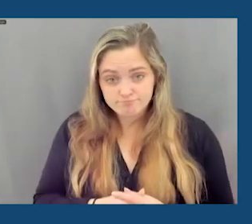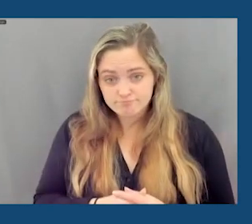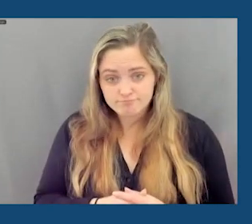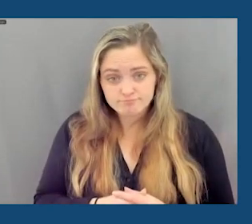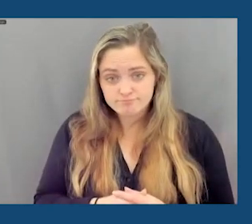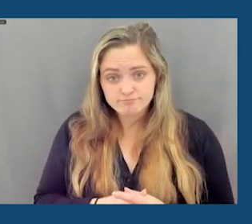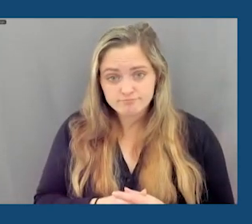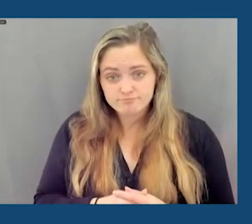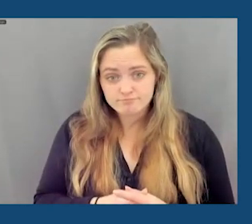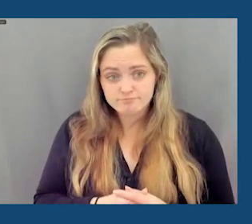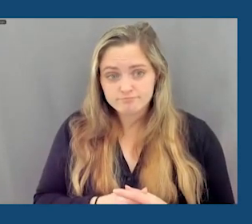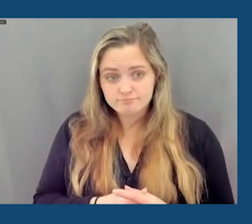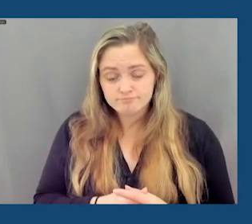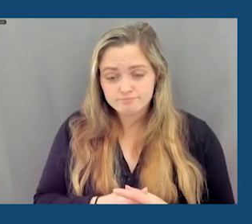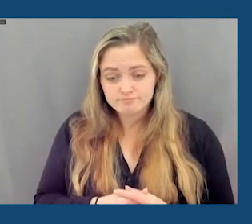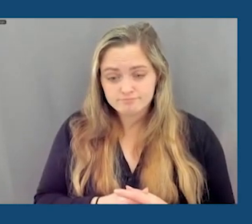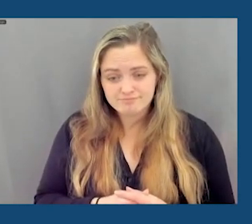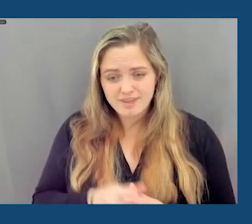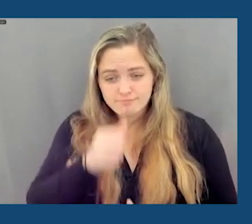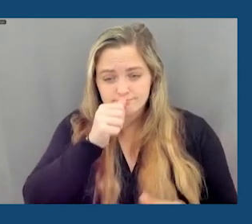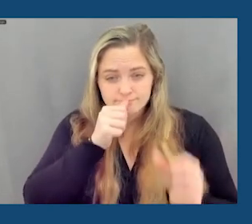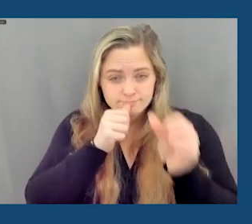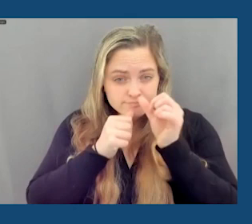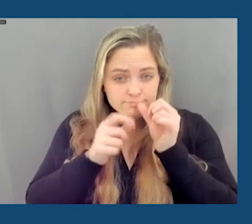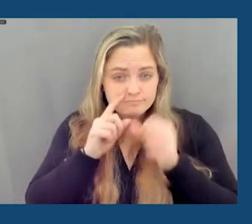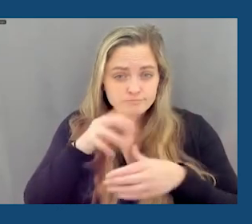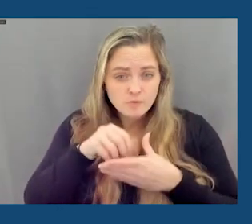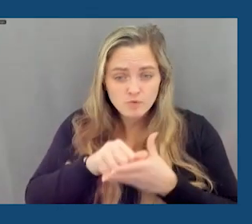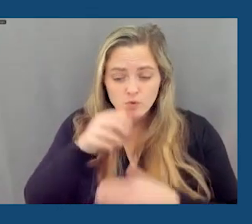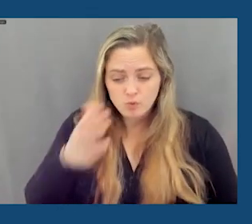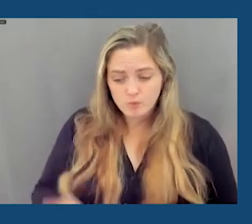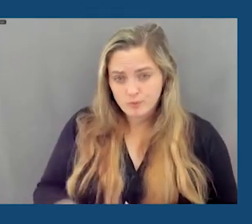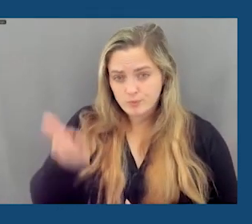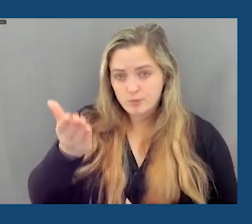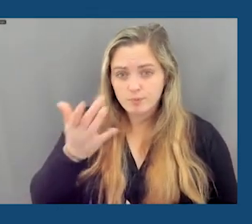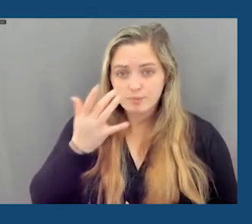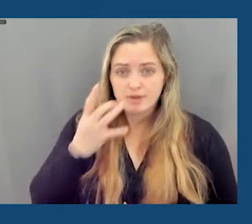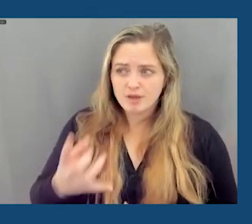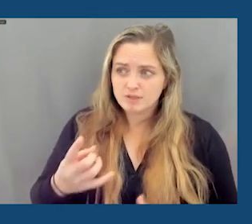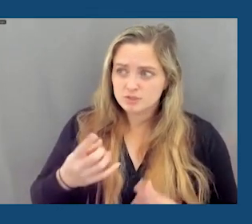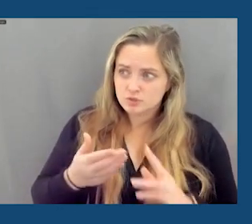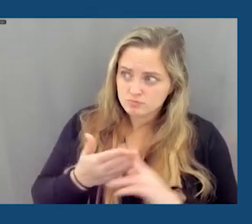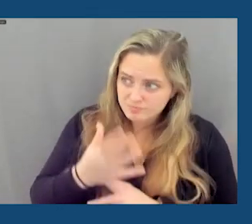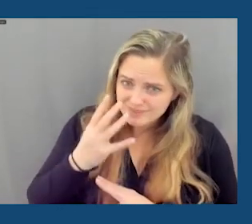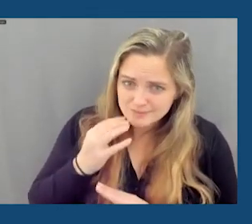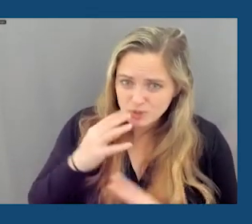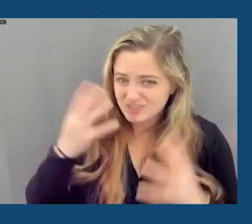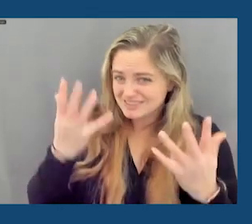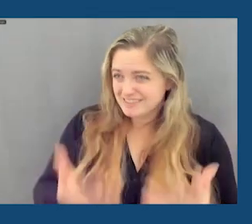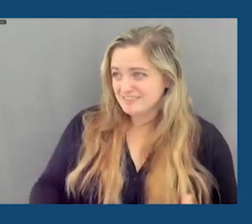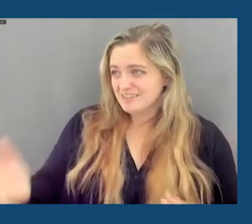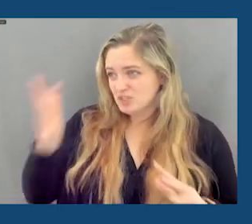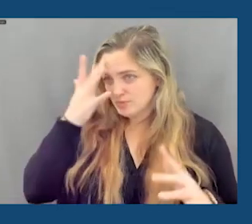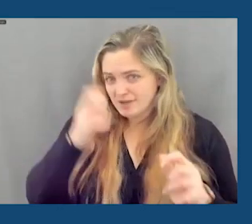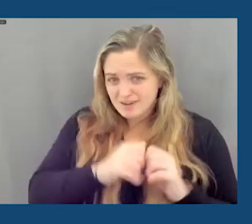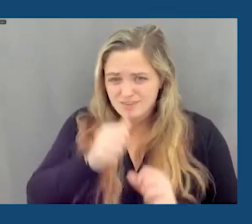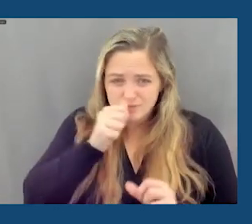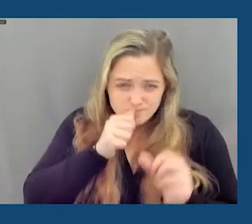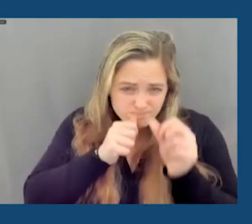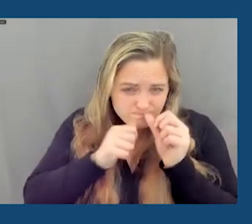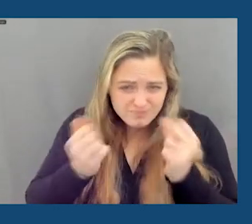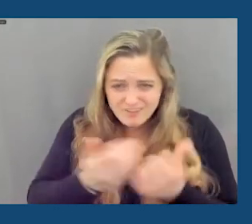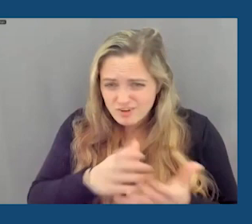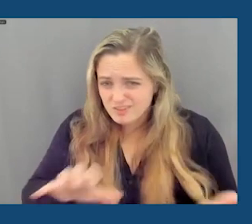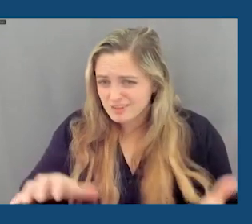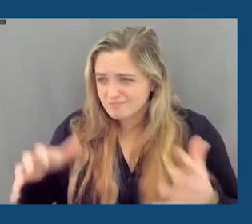underestimate the resiliency that's now part of who you are, because you came through this pandemic and you've suffered the slings and arrows and the